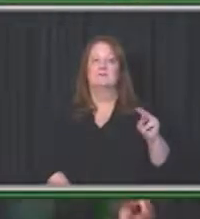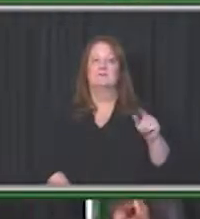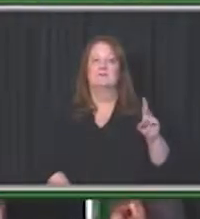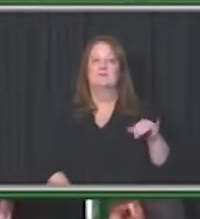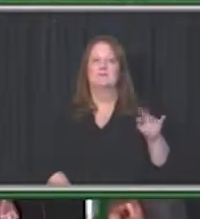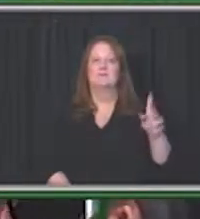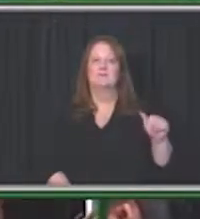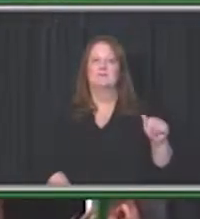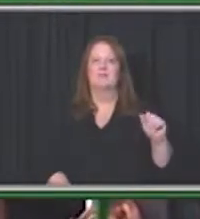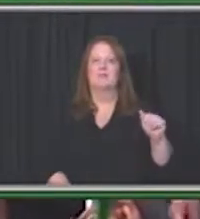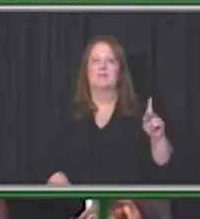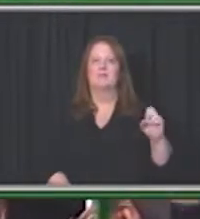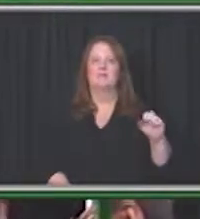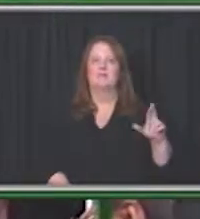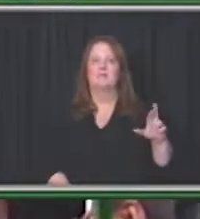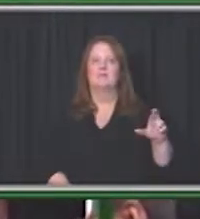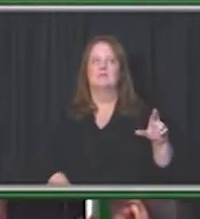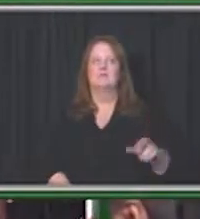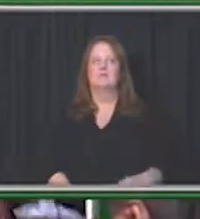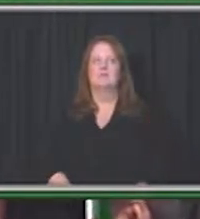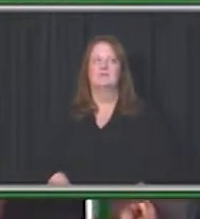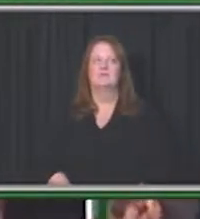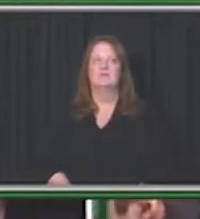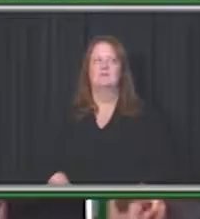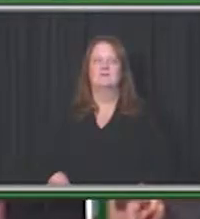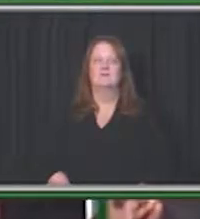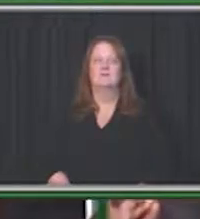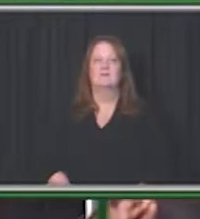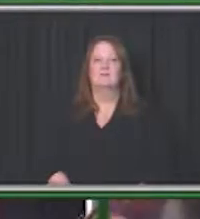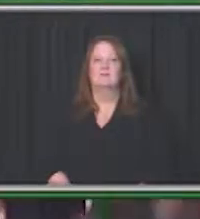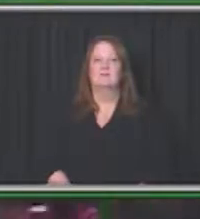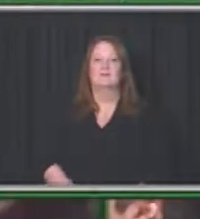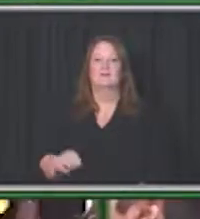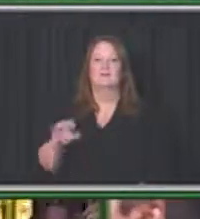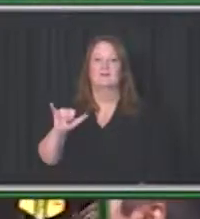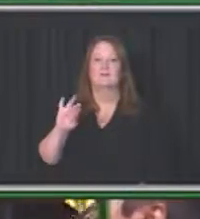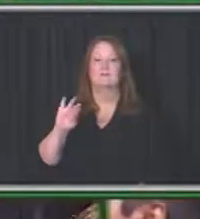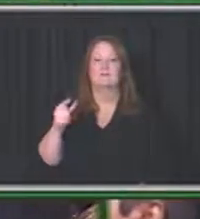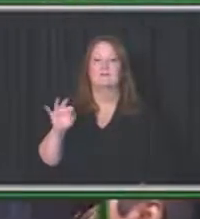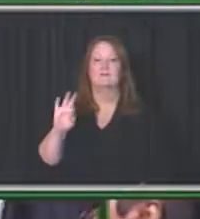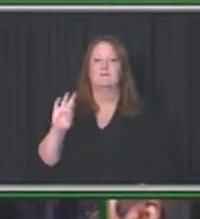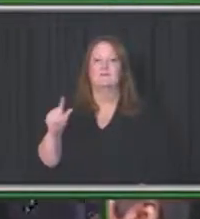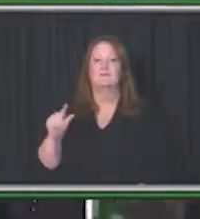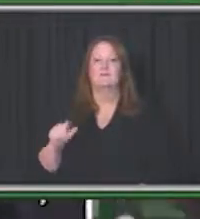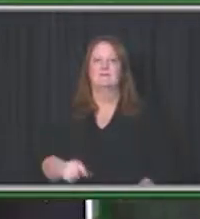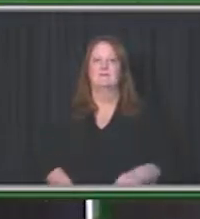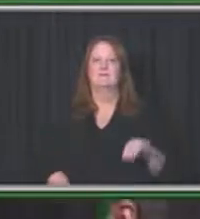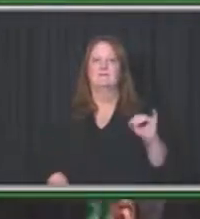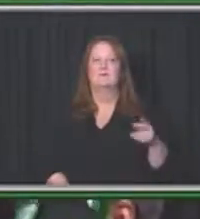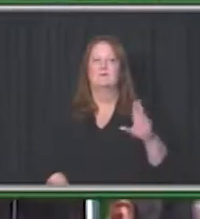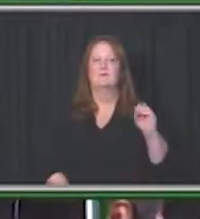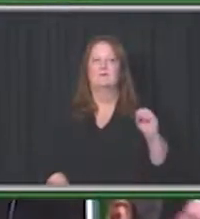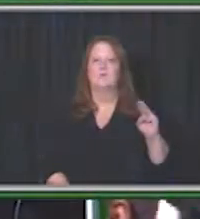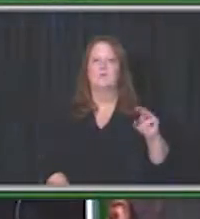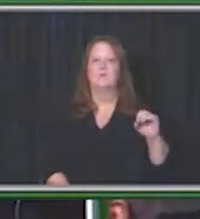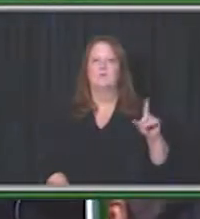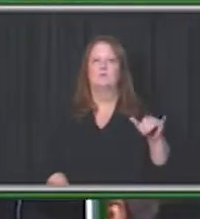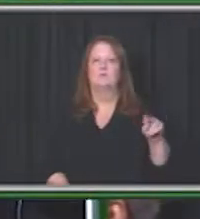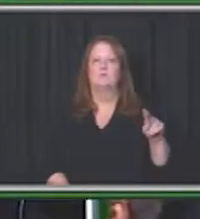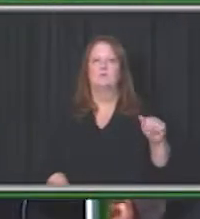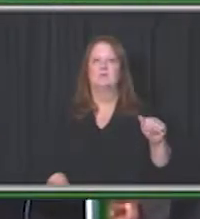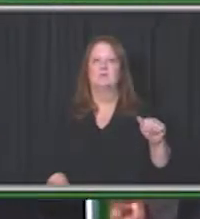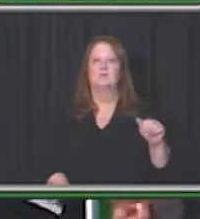Maximiliano Alcantar. Yang Kang. Julio Molina.